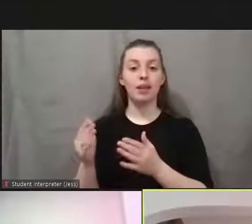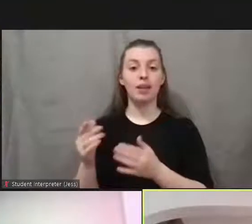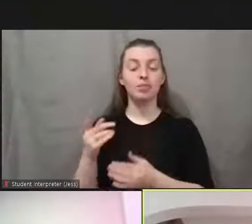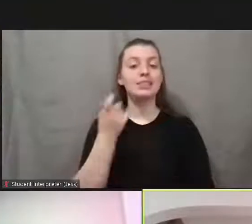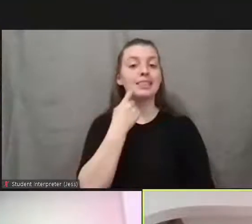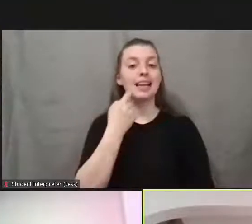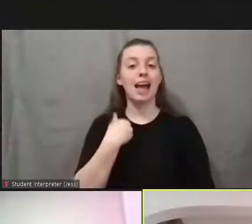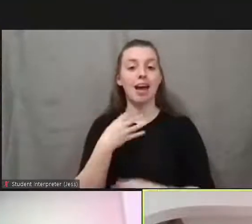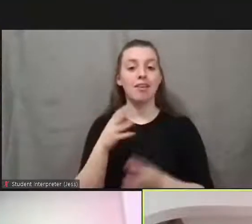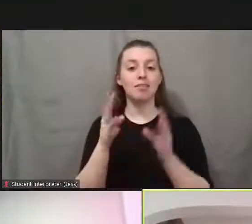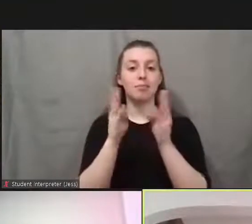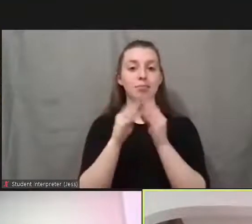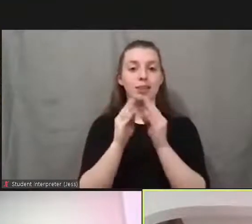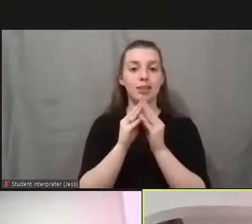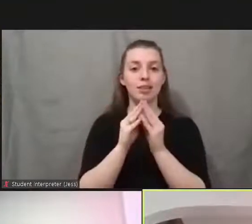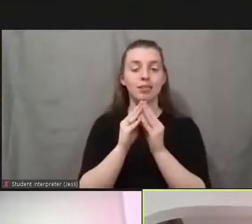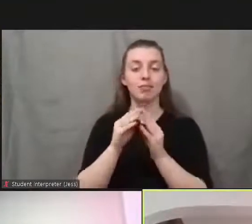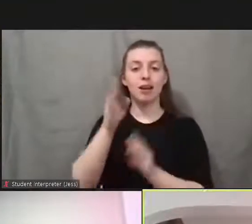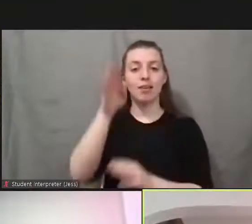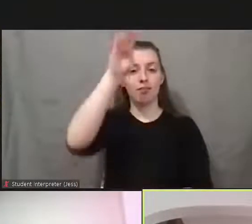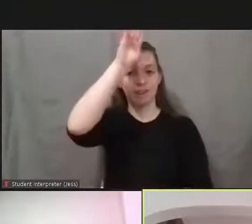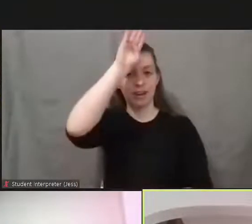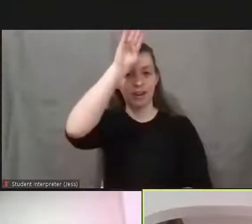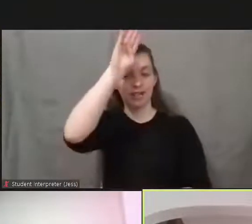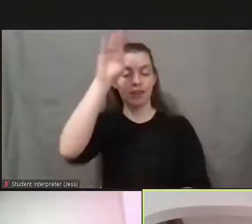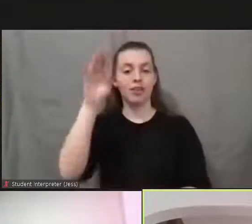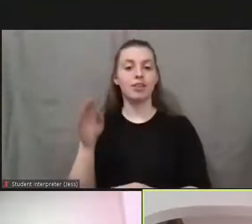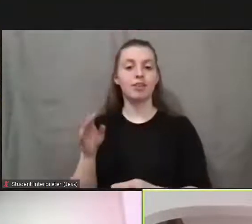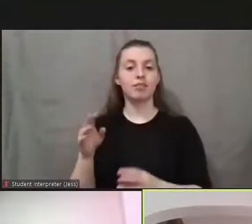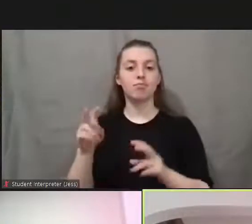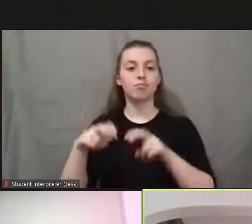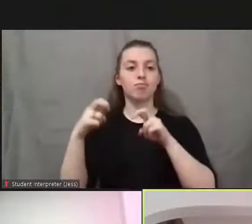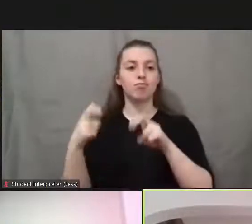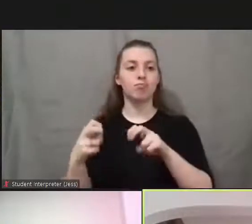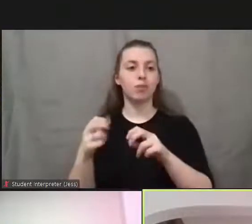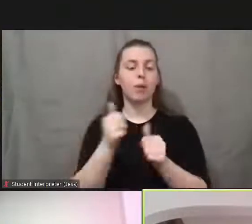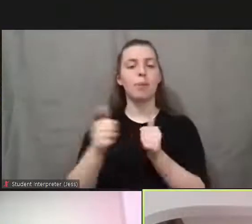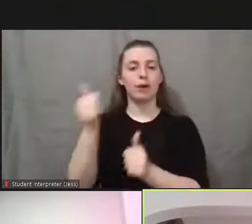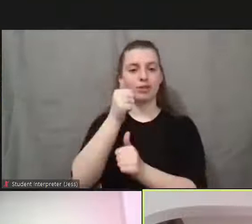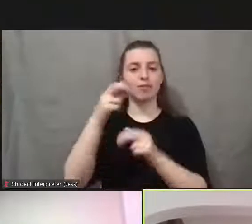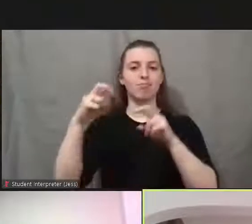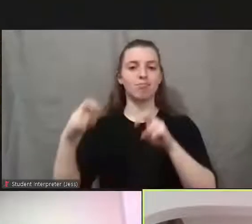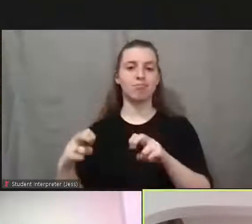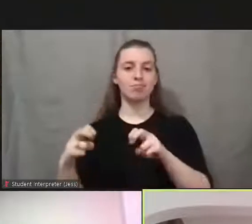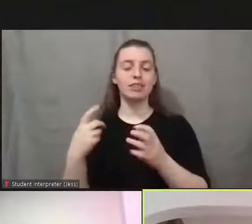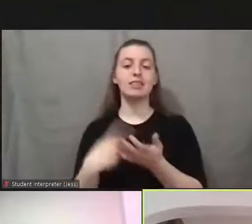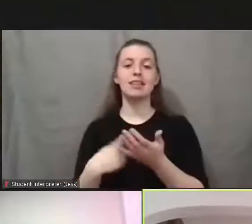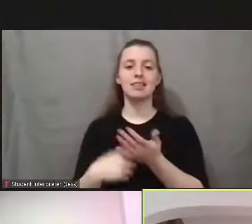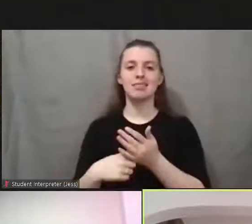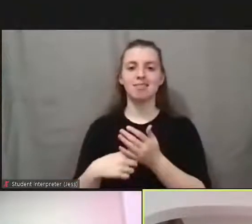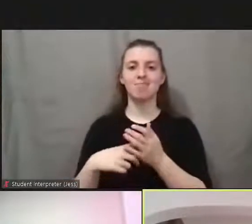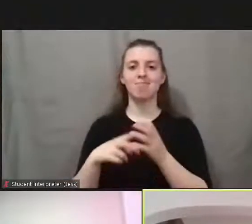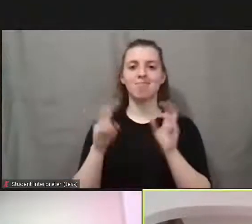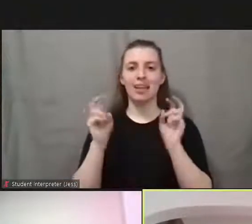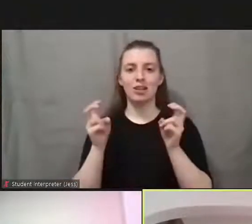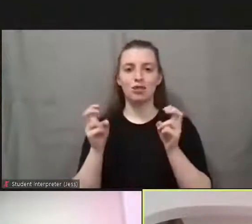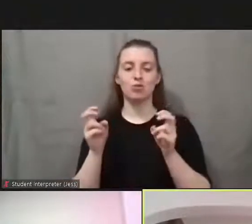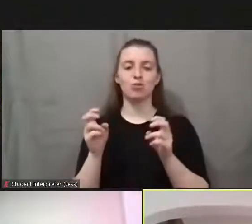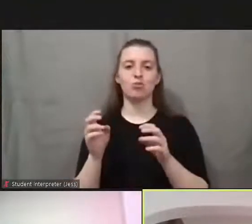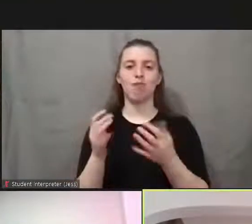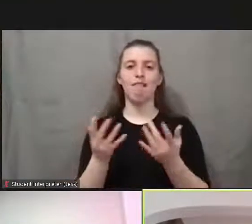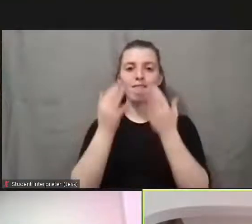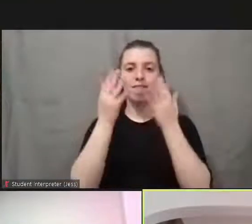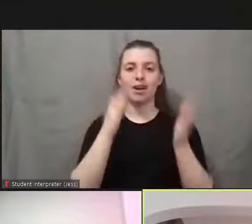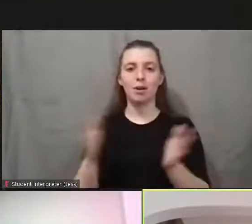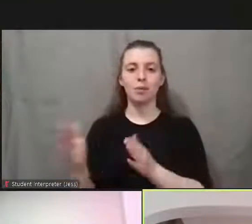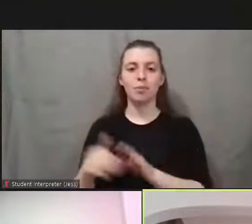Fire Marshal's office, and the Fire Marshal himself was there, and we were talking about this issue. So the fire code speaks to who